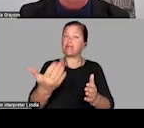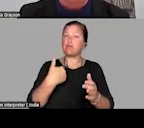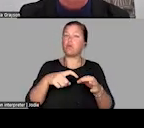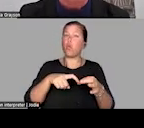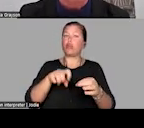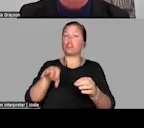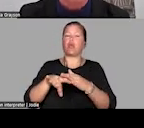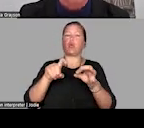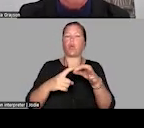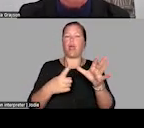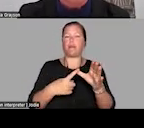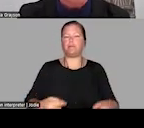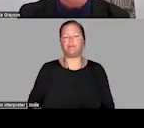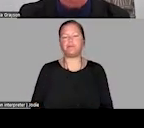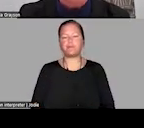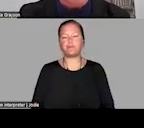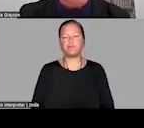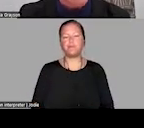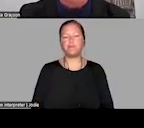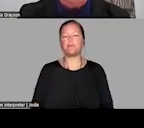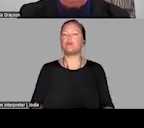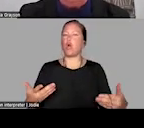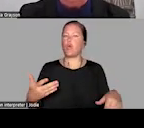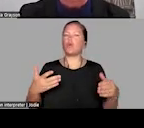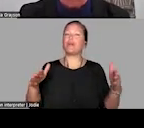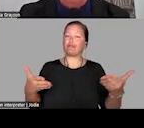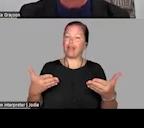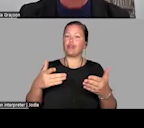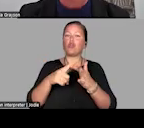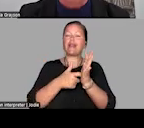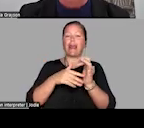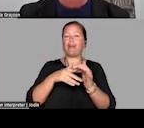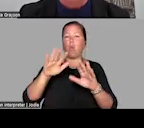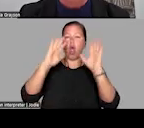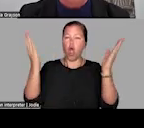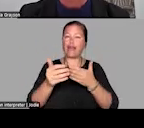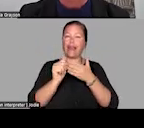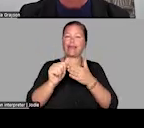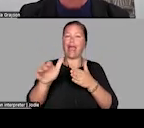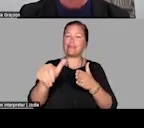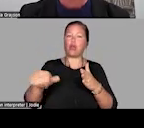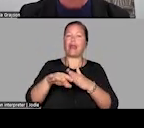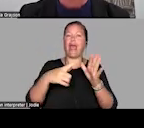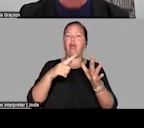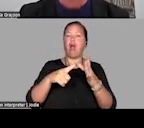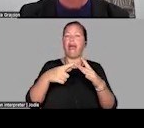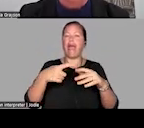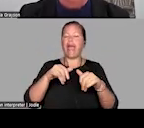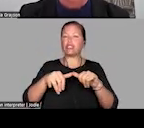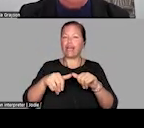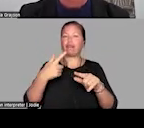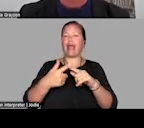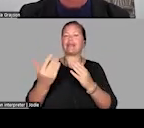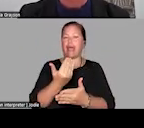Q&A. So by way of introduction now, Li-Ming is a world-leading expert in AI engineering and